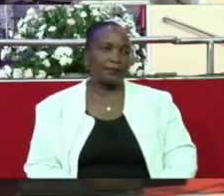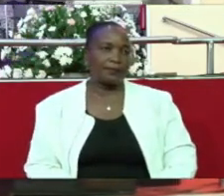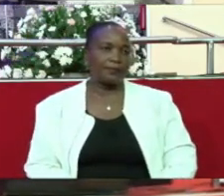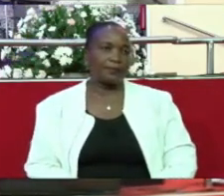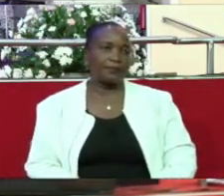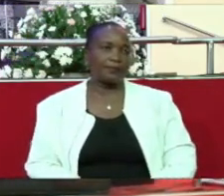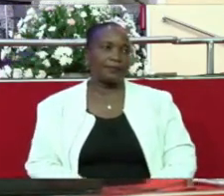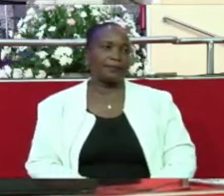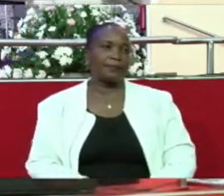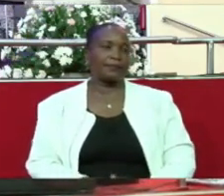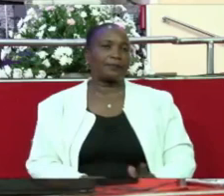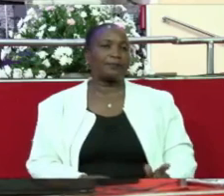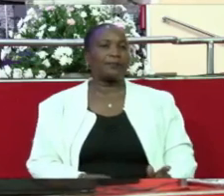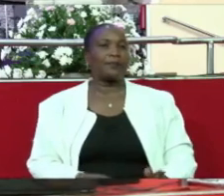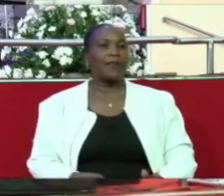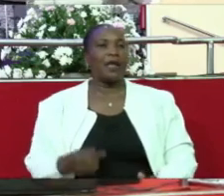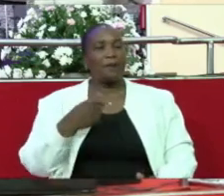Who are you, Mount Kilimanjaro?